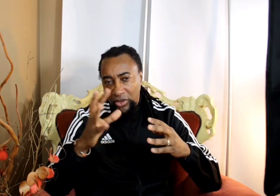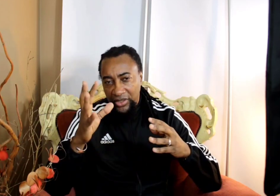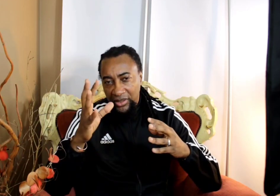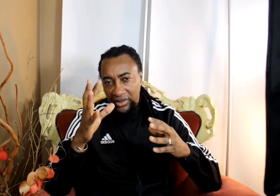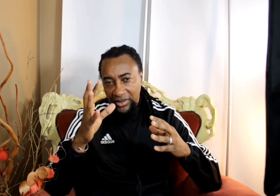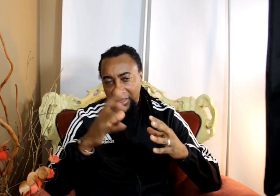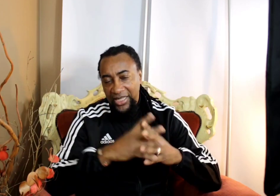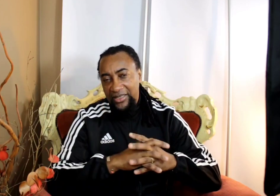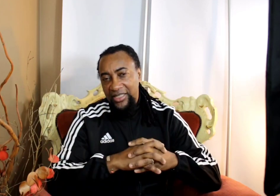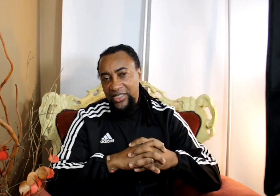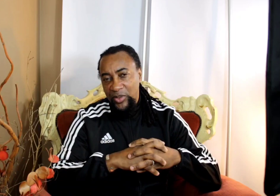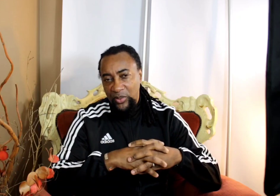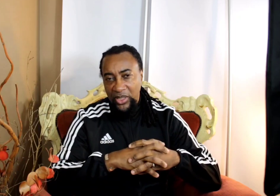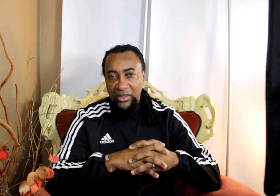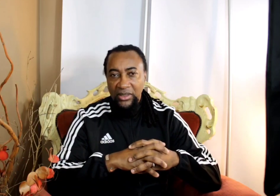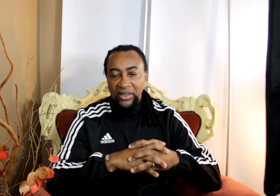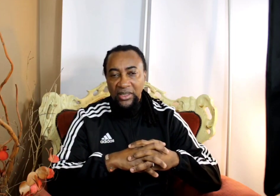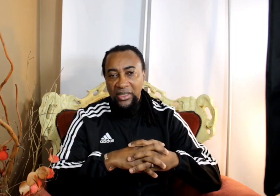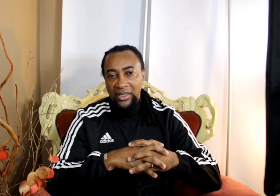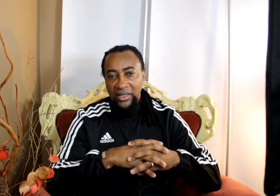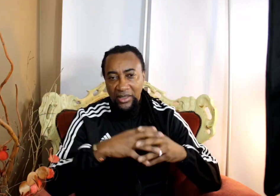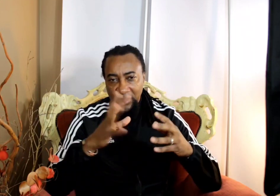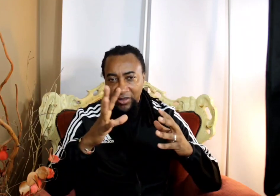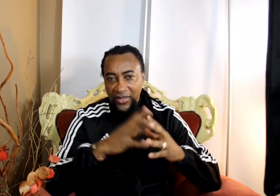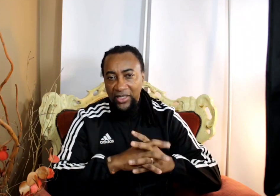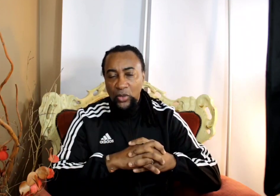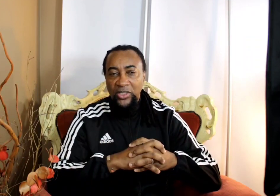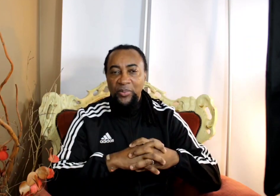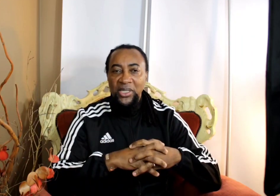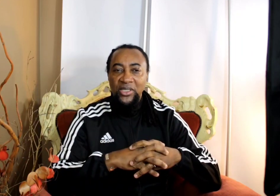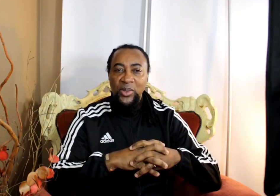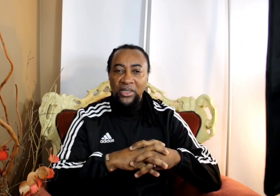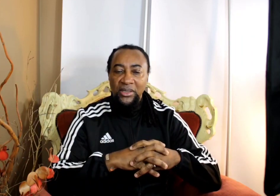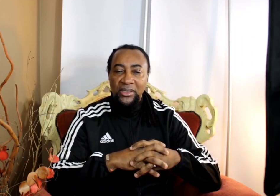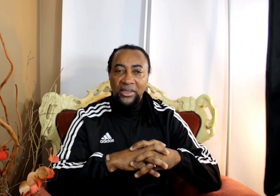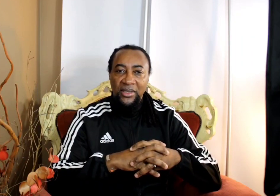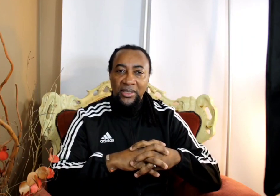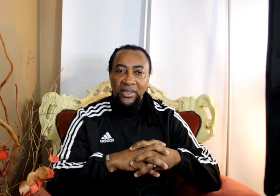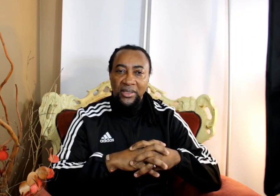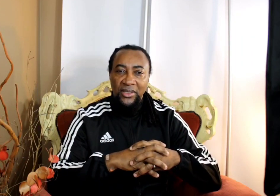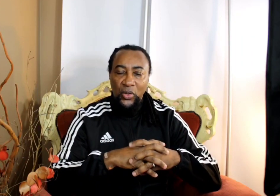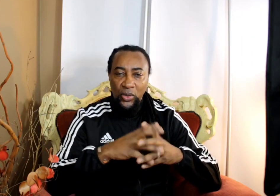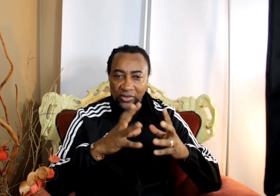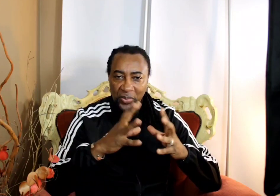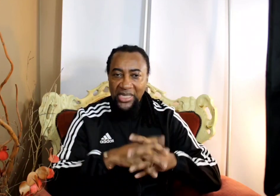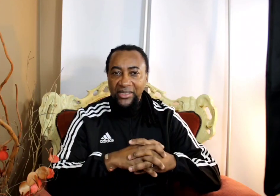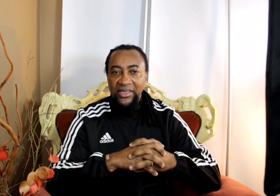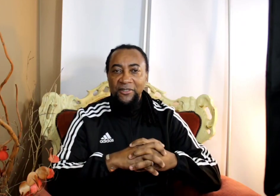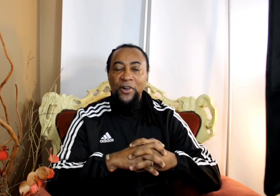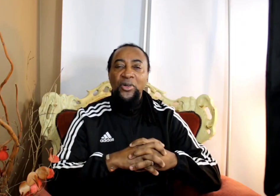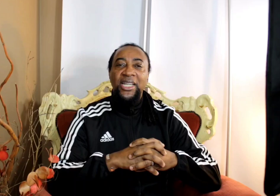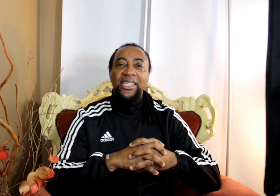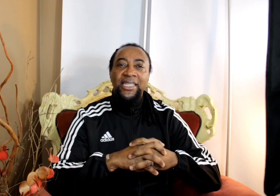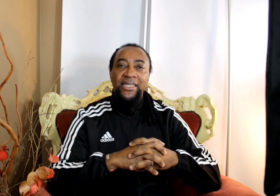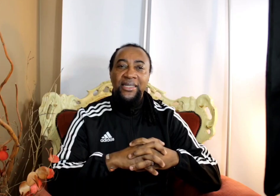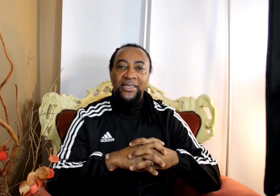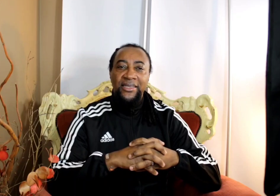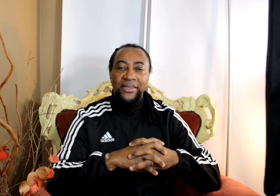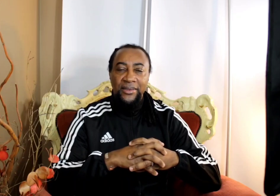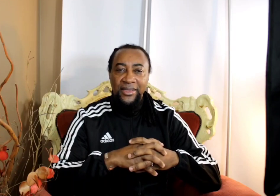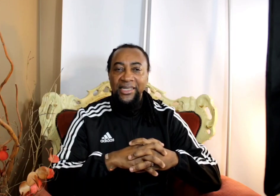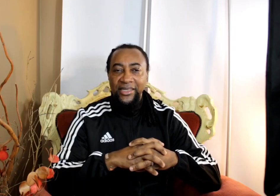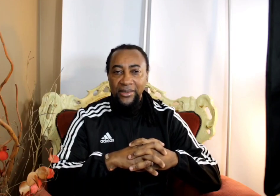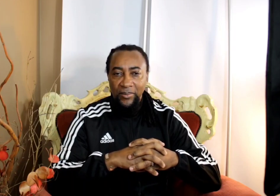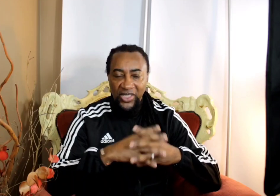the whole court system in Jamaica, gone to the final court of appeal in Jamaica, or the court of appeals. They found that he